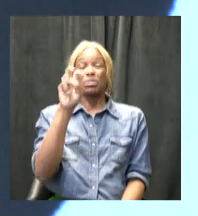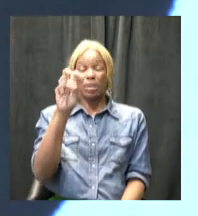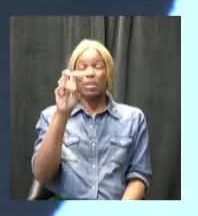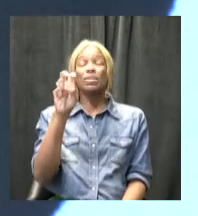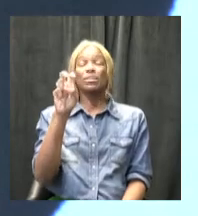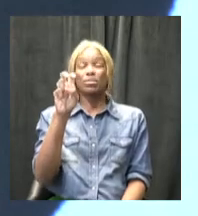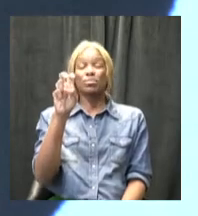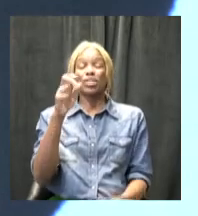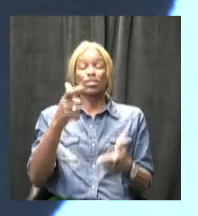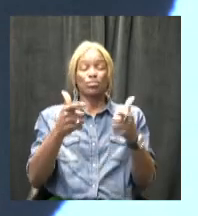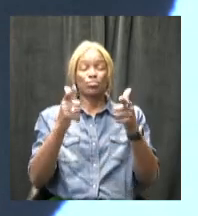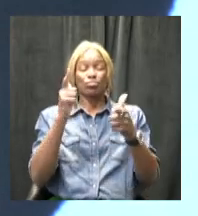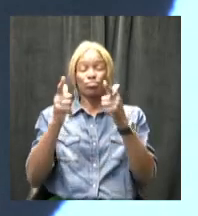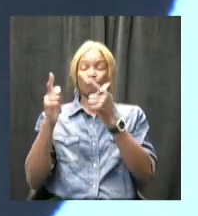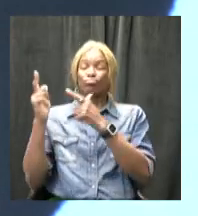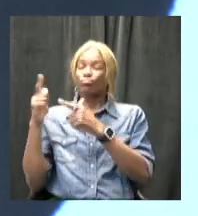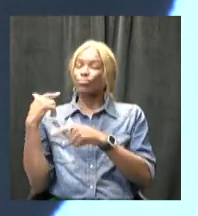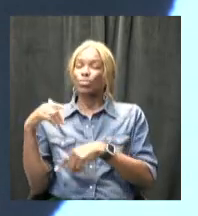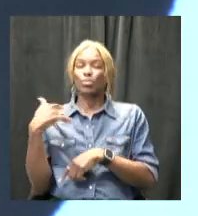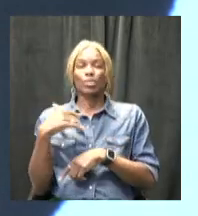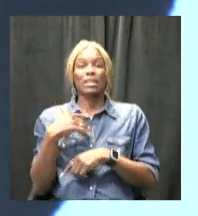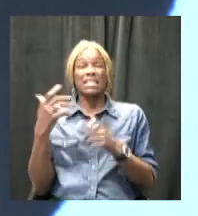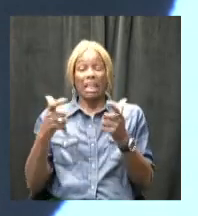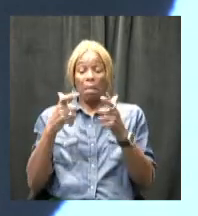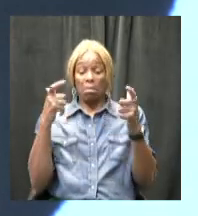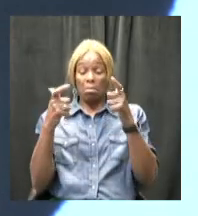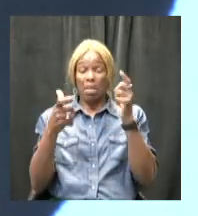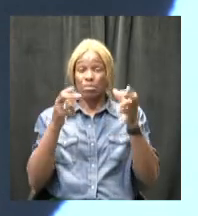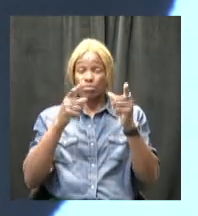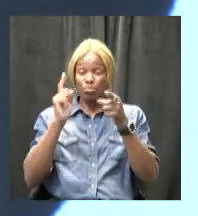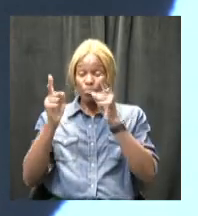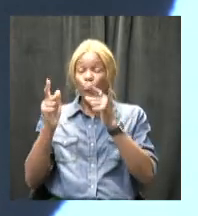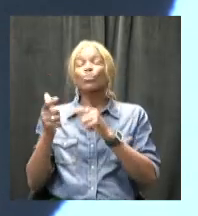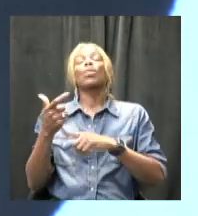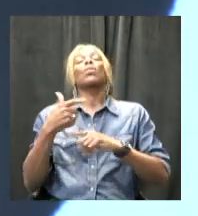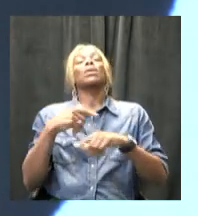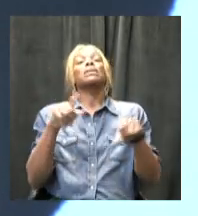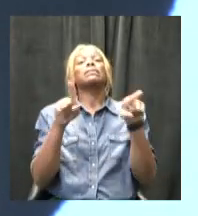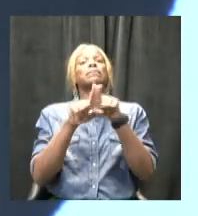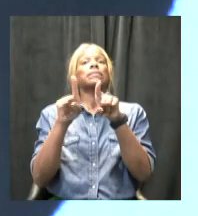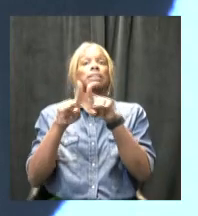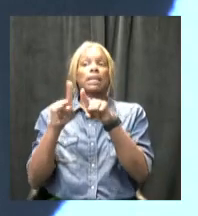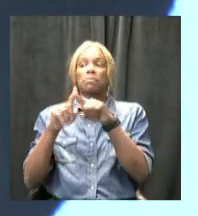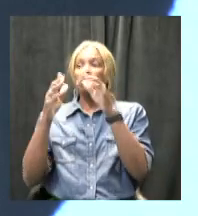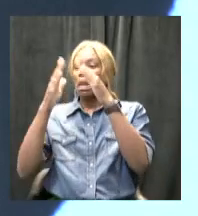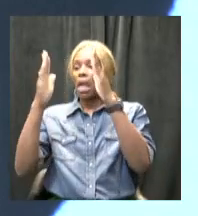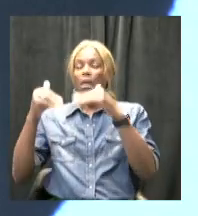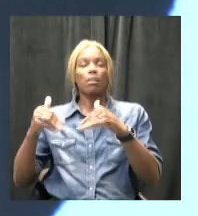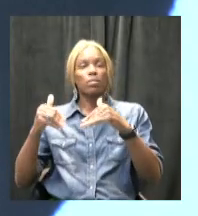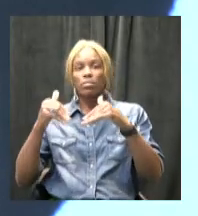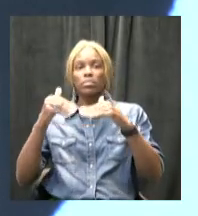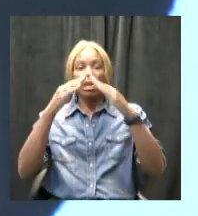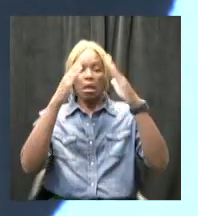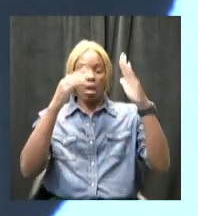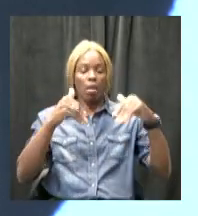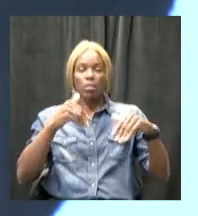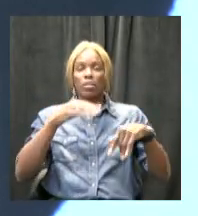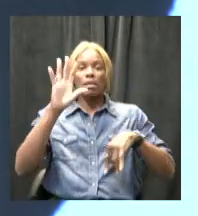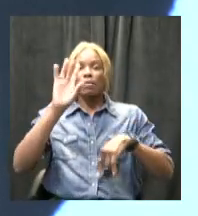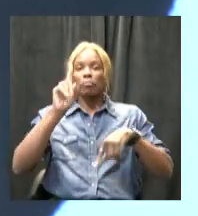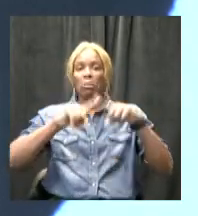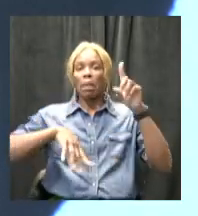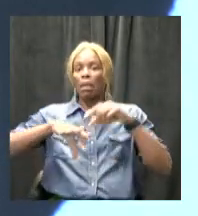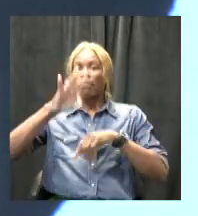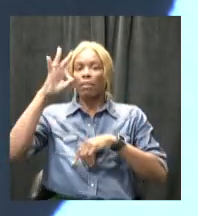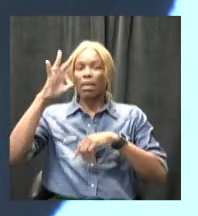occurred. It's not only the mass shooting, but then we also are facing this housing crisis, where the sharp